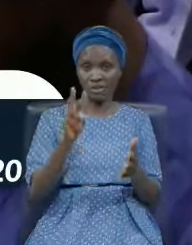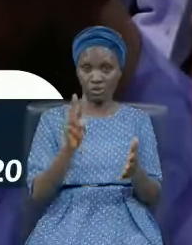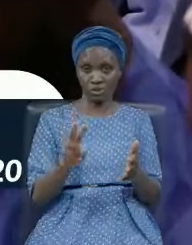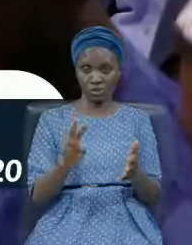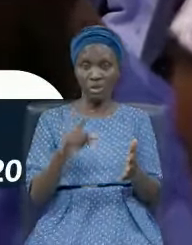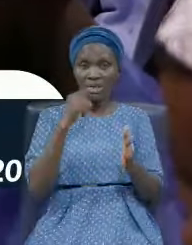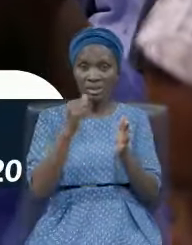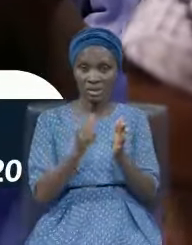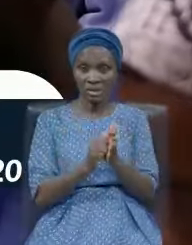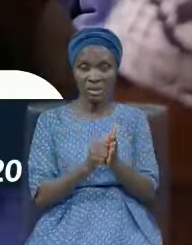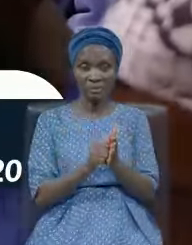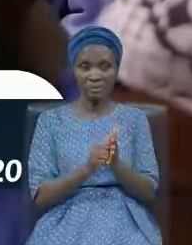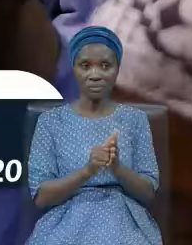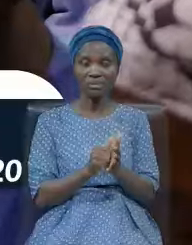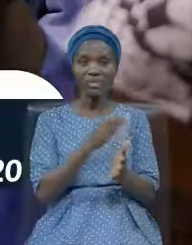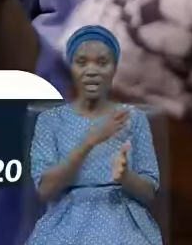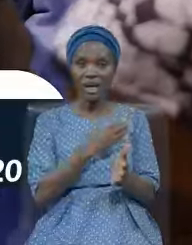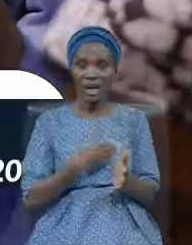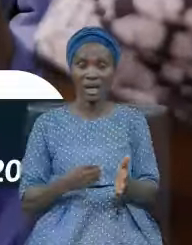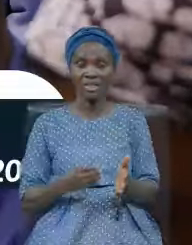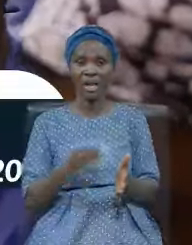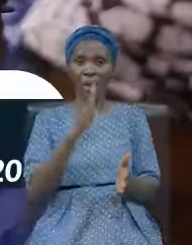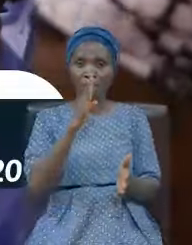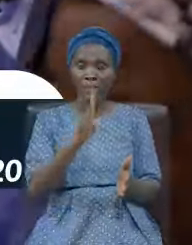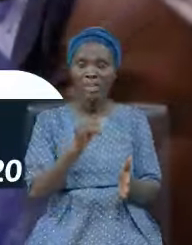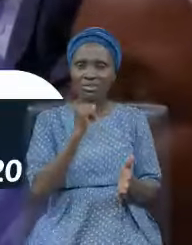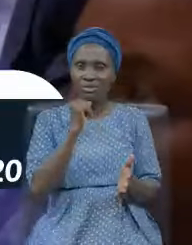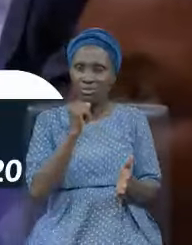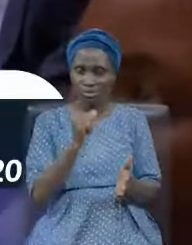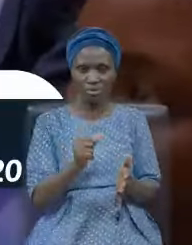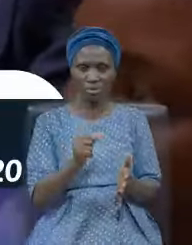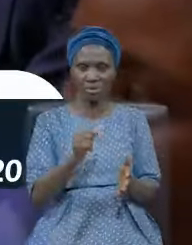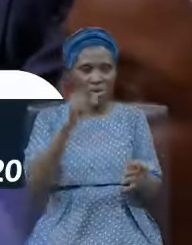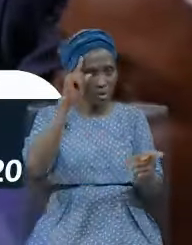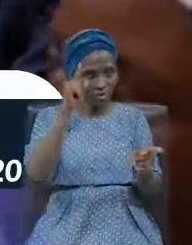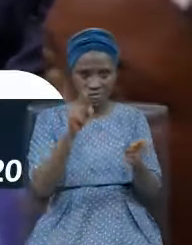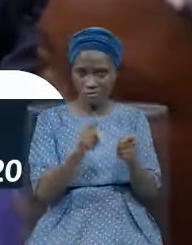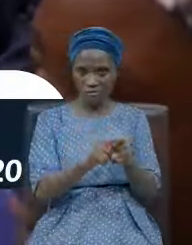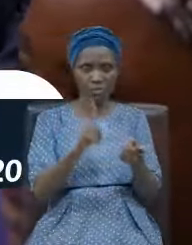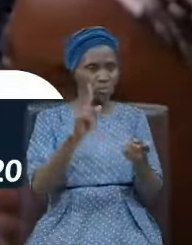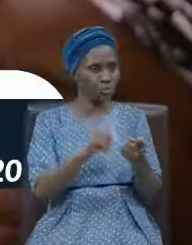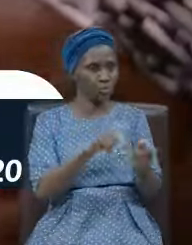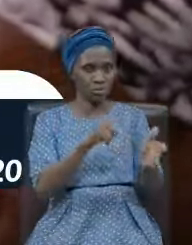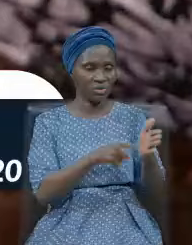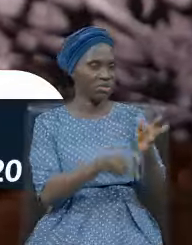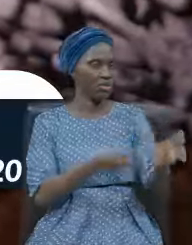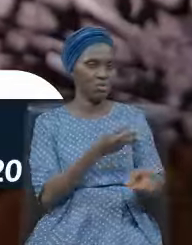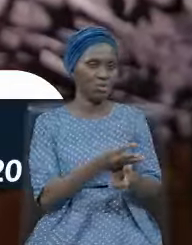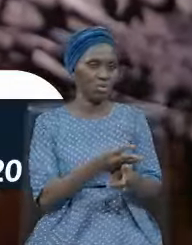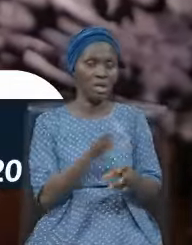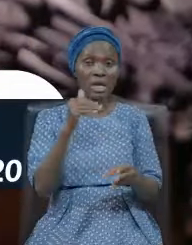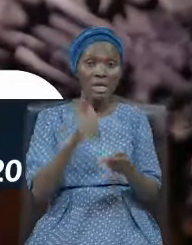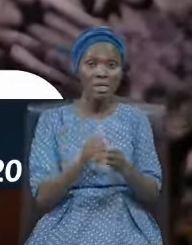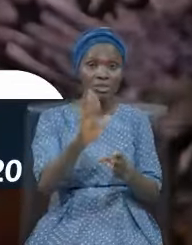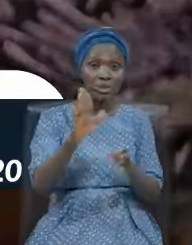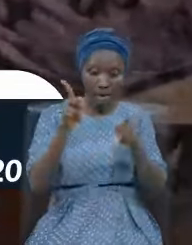not conformed to this world. Your personal life, be not conformed to